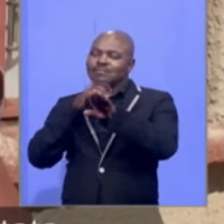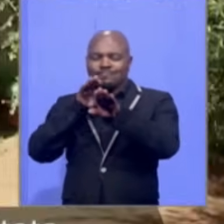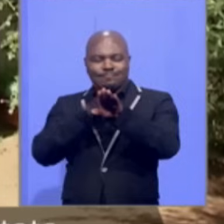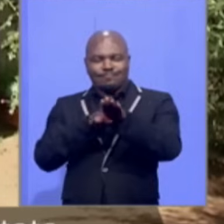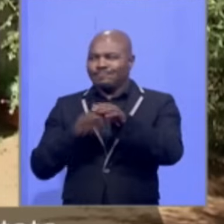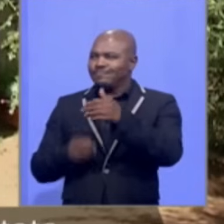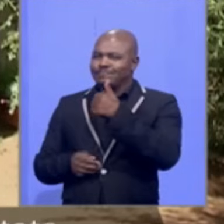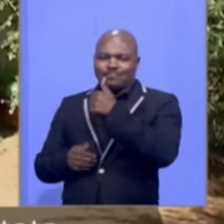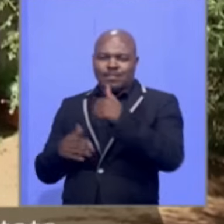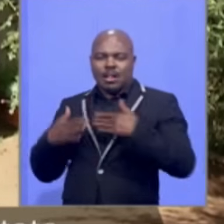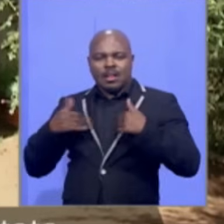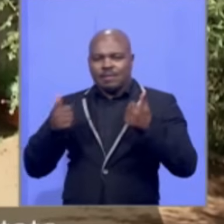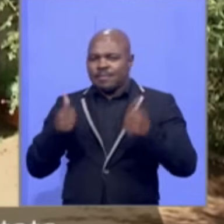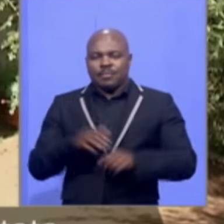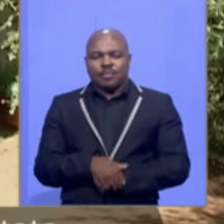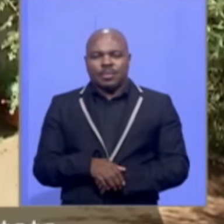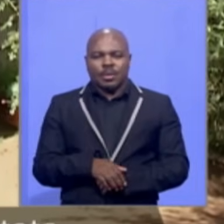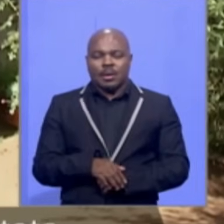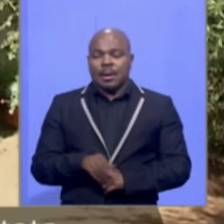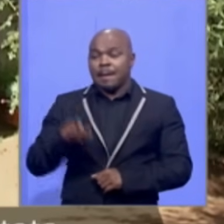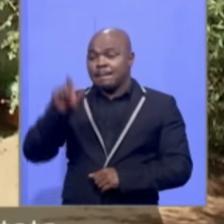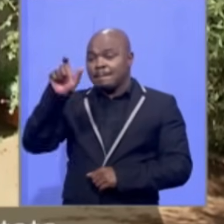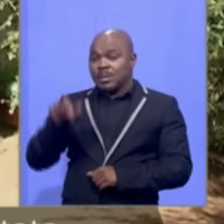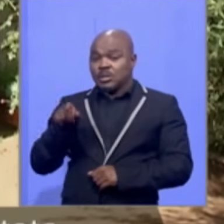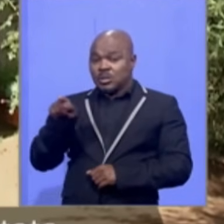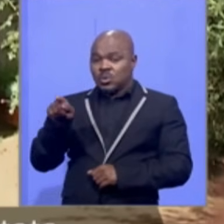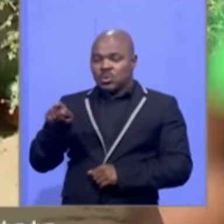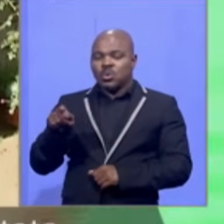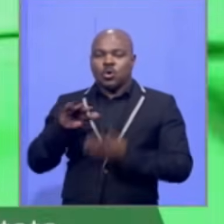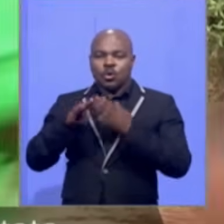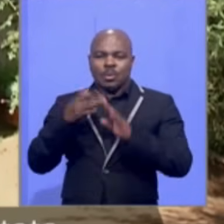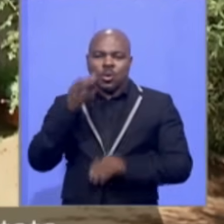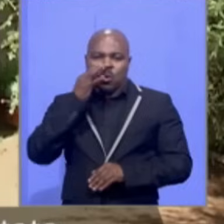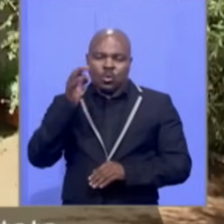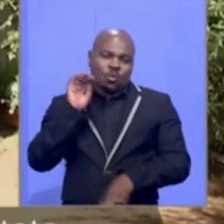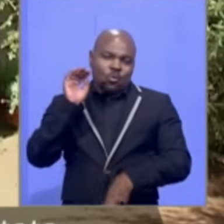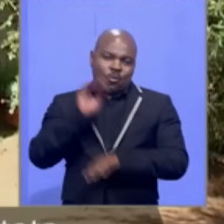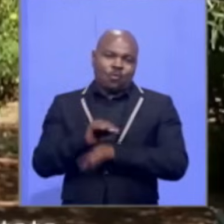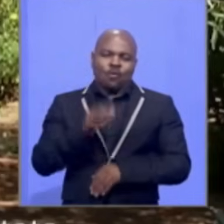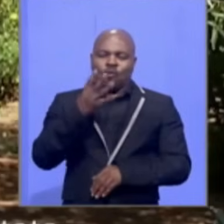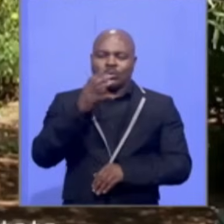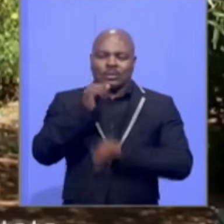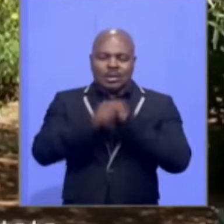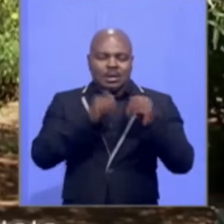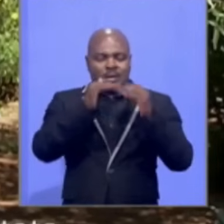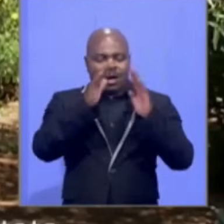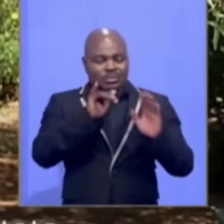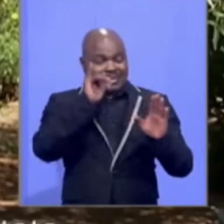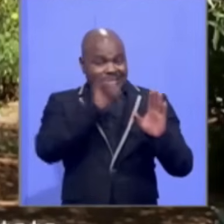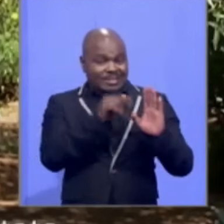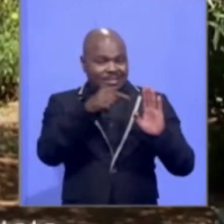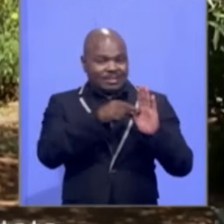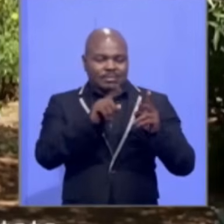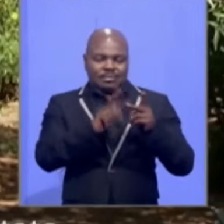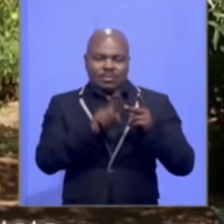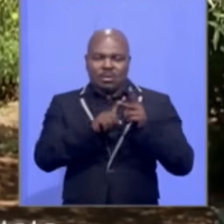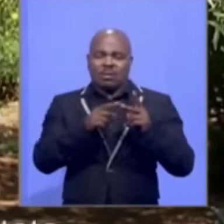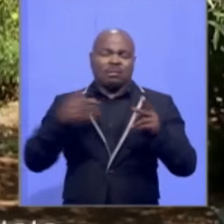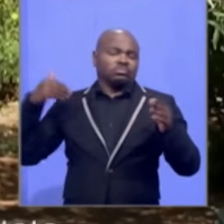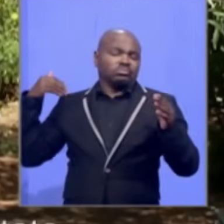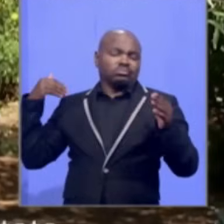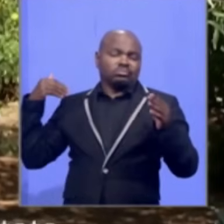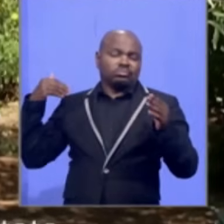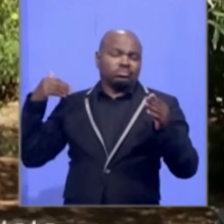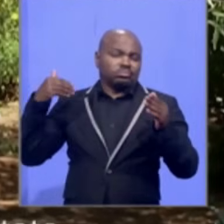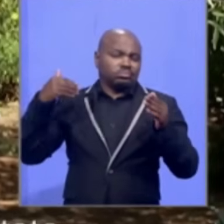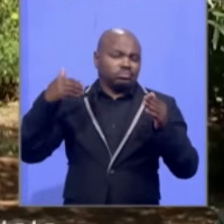sharp. E mong wa baahi o re o dutse tlung ya hae dilemo tse fetang 40 le hore ho tloha ka yona nako eo